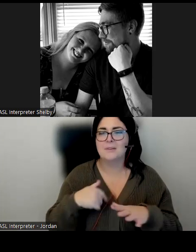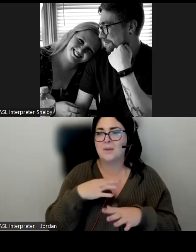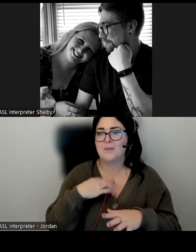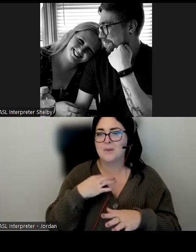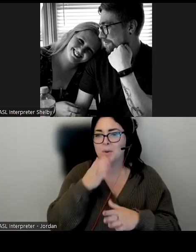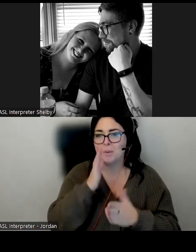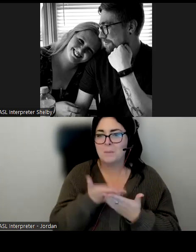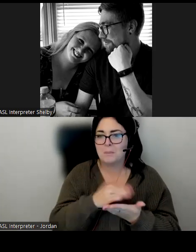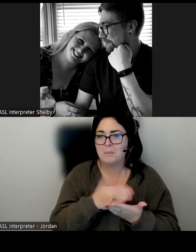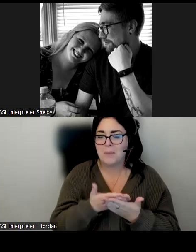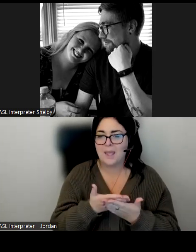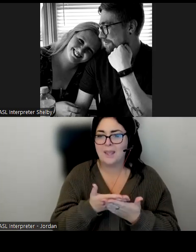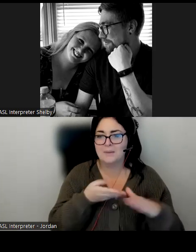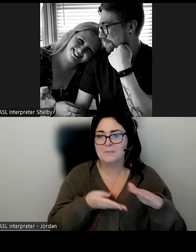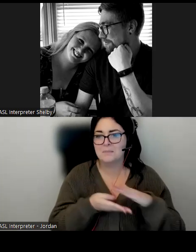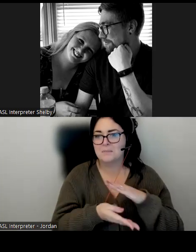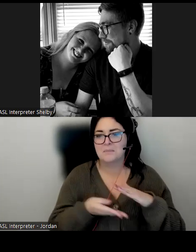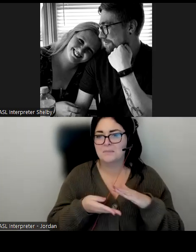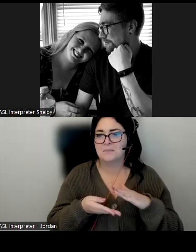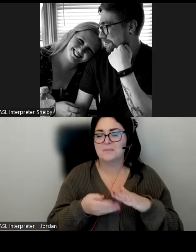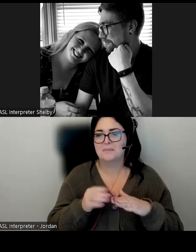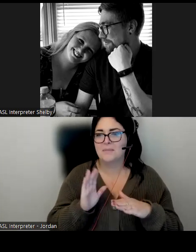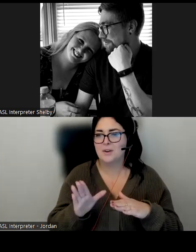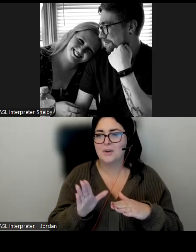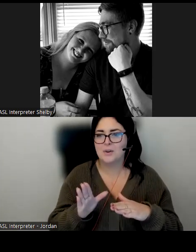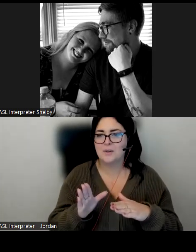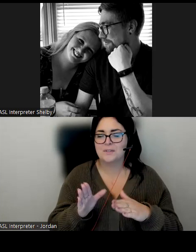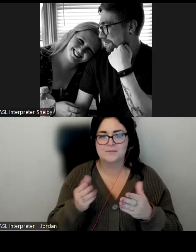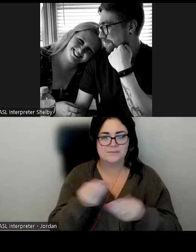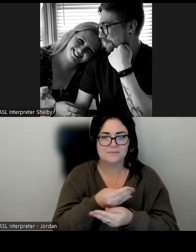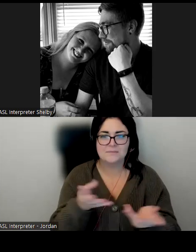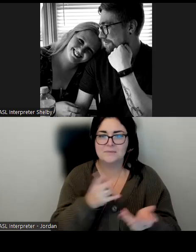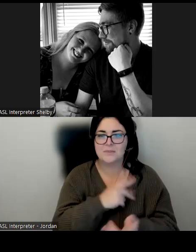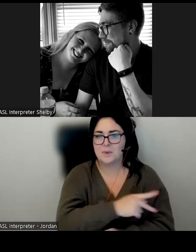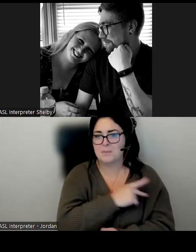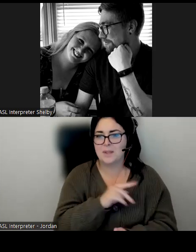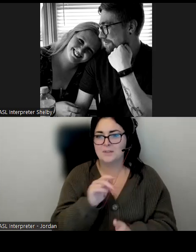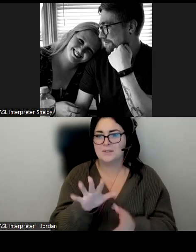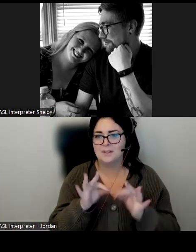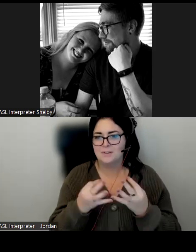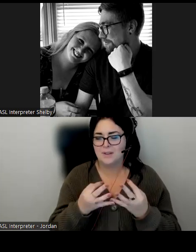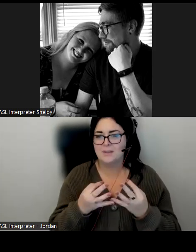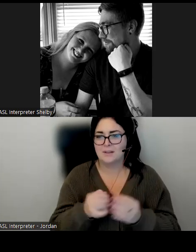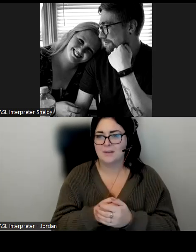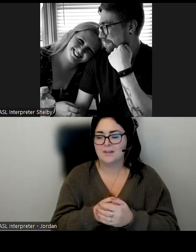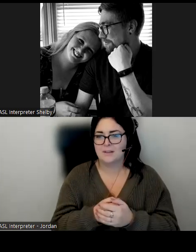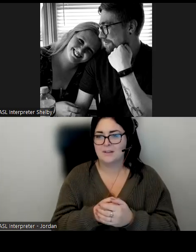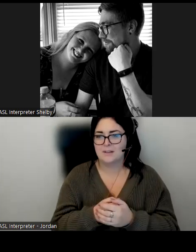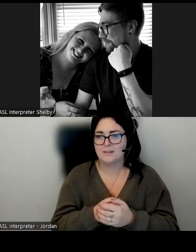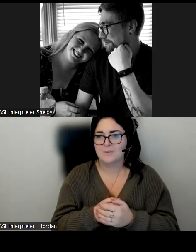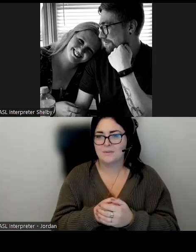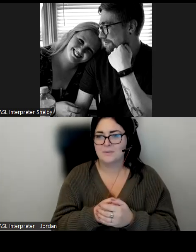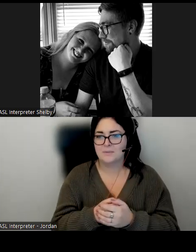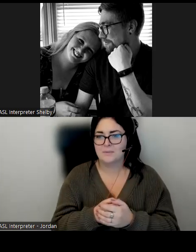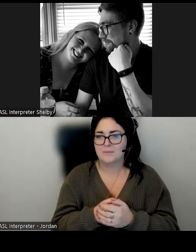bake and then share some of those items with the patients and their families. And we are then going